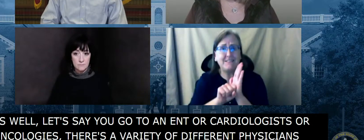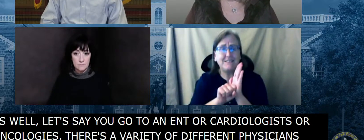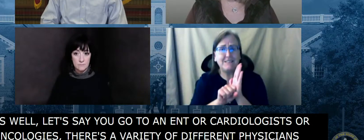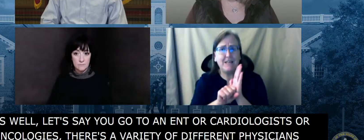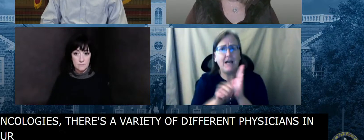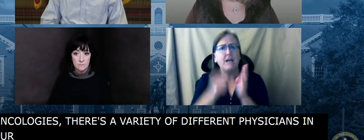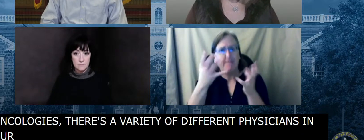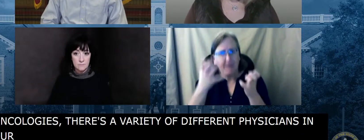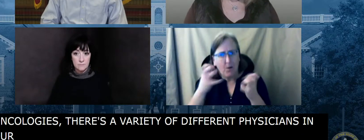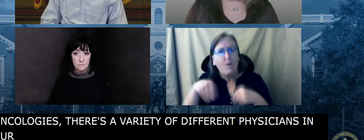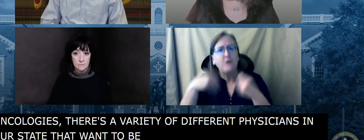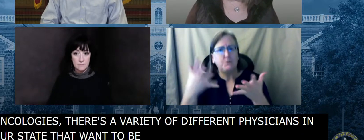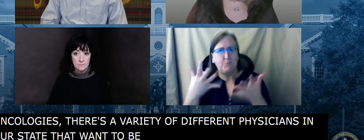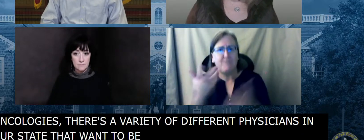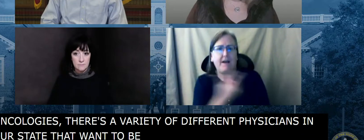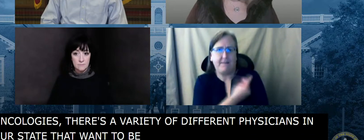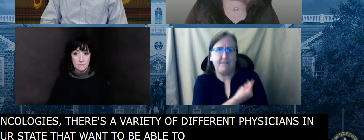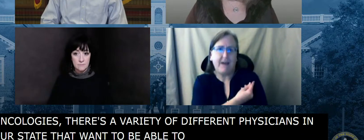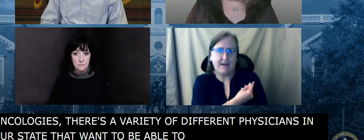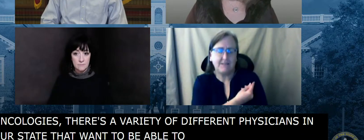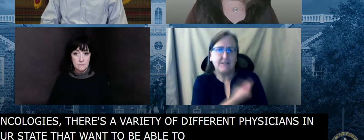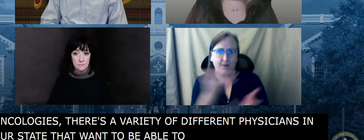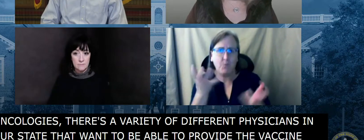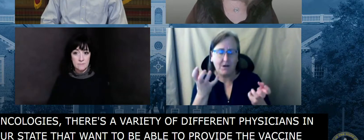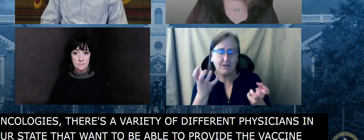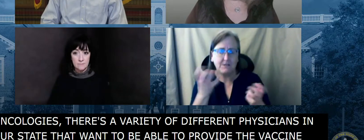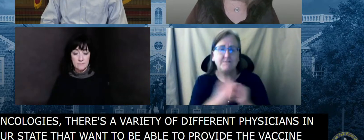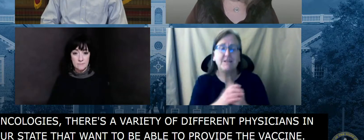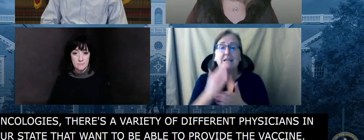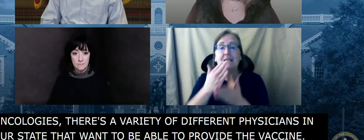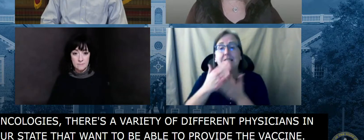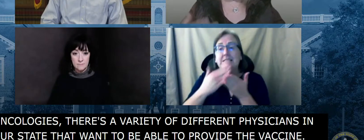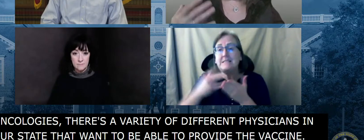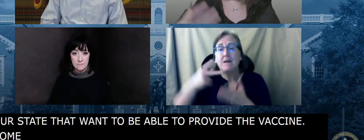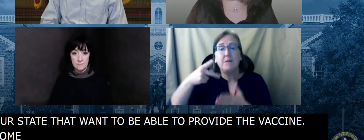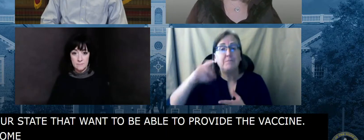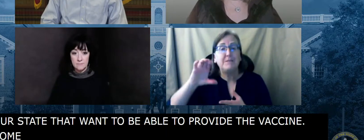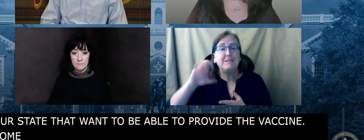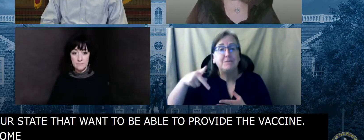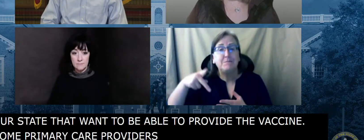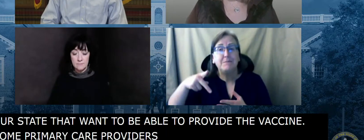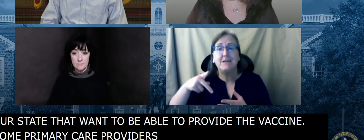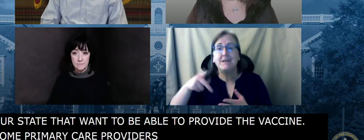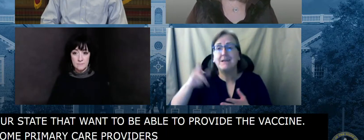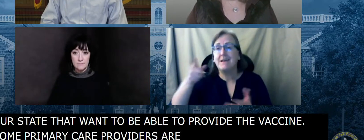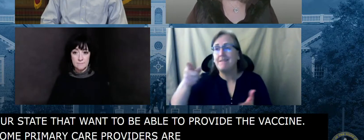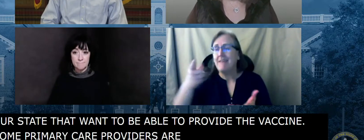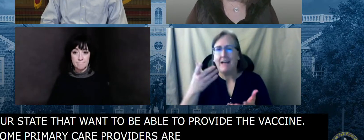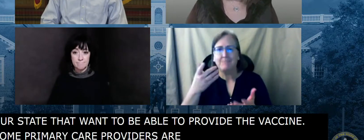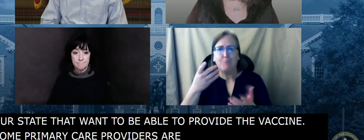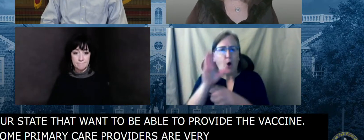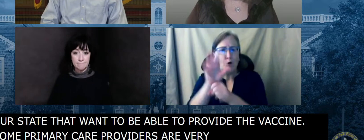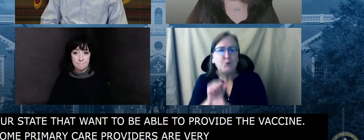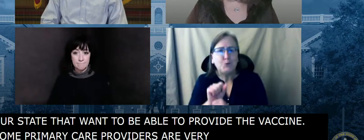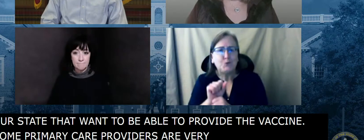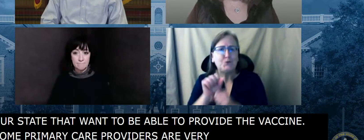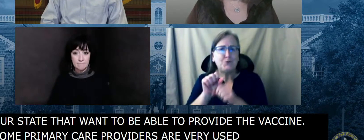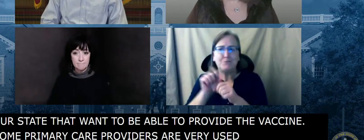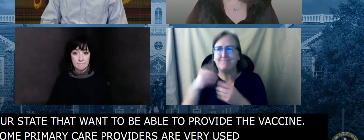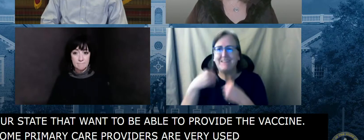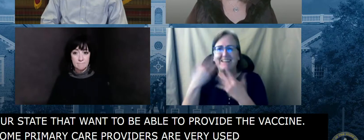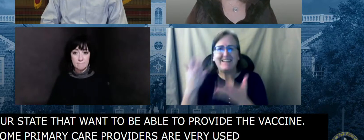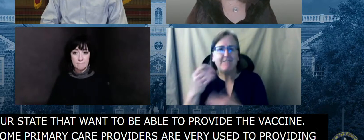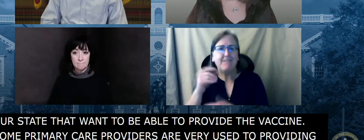to provide the vaccine. Some primary care providers are very used to providing like the flu vaccine on an annual basis. Some just